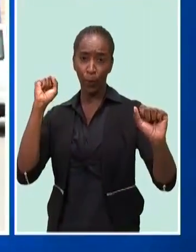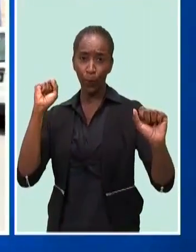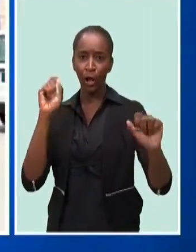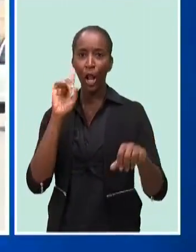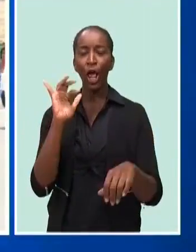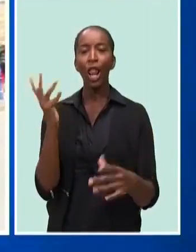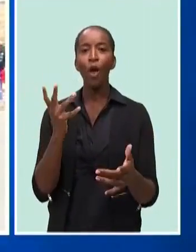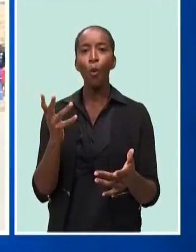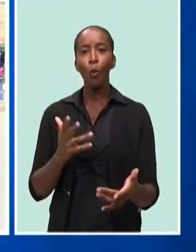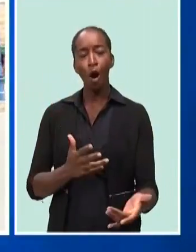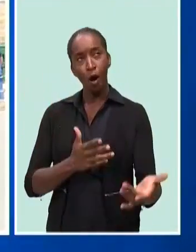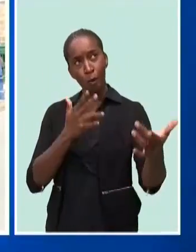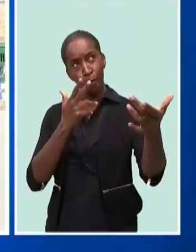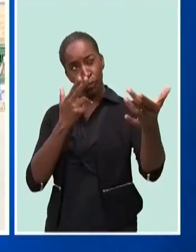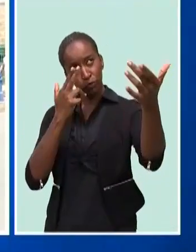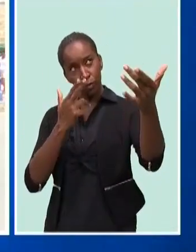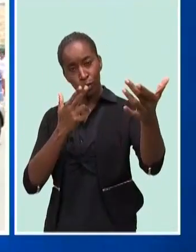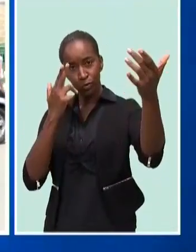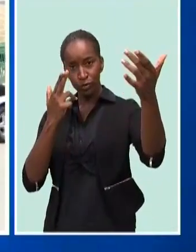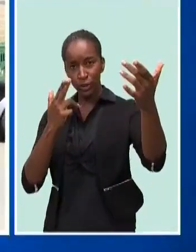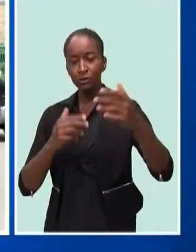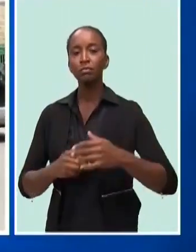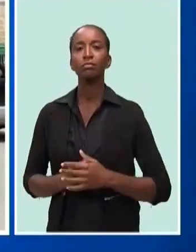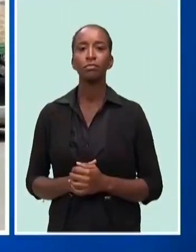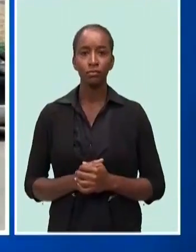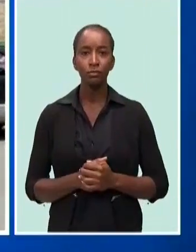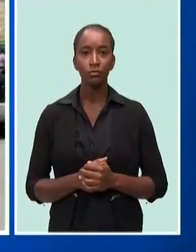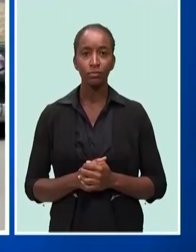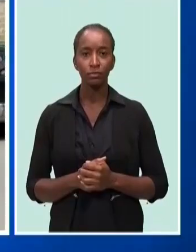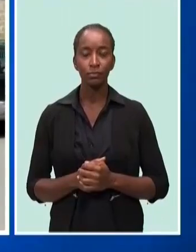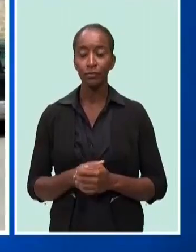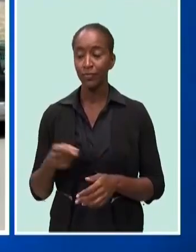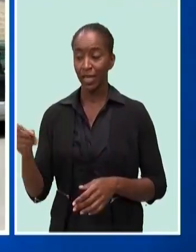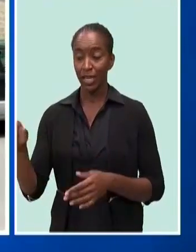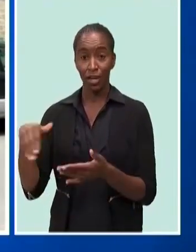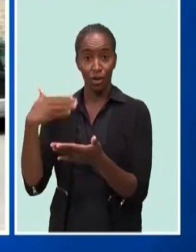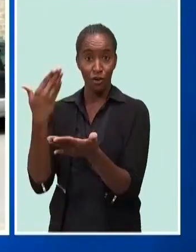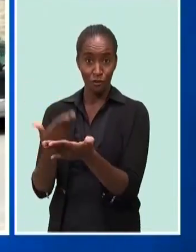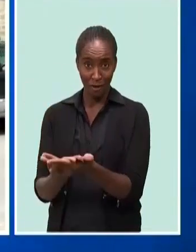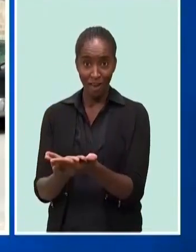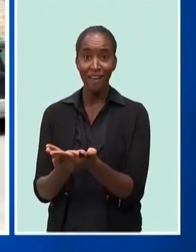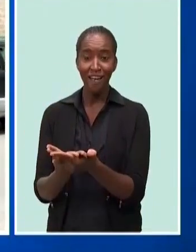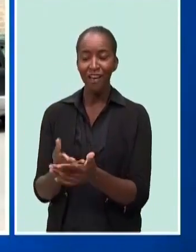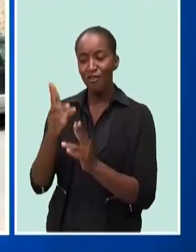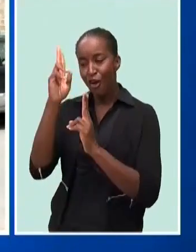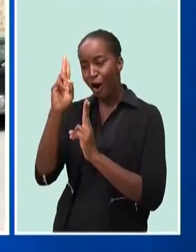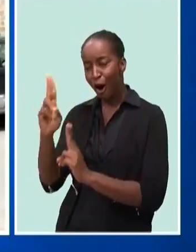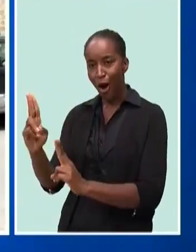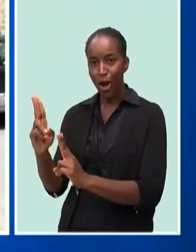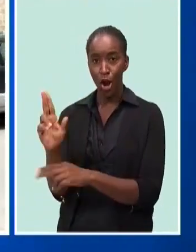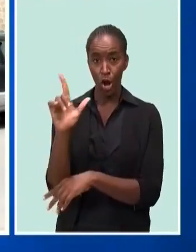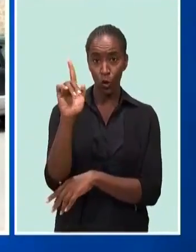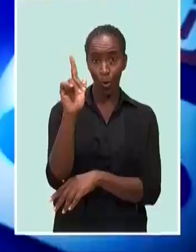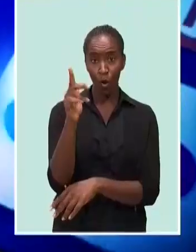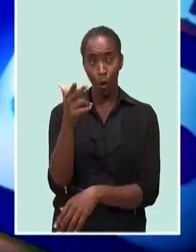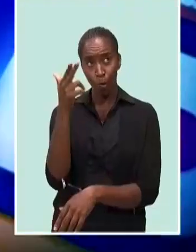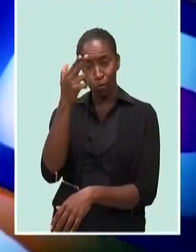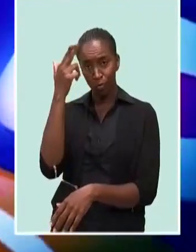salute, which we are going to do on arrival of His Royal Highness. So people in the general environs, don't be